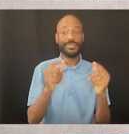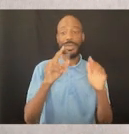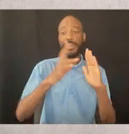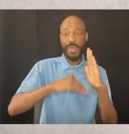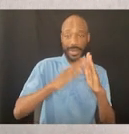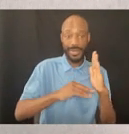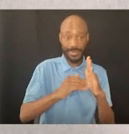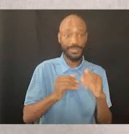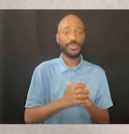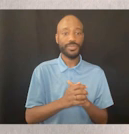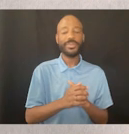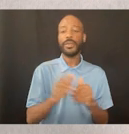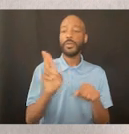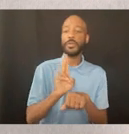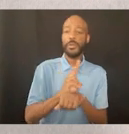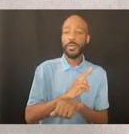paint.